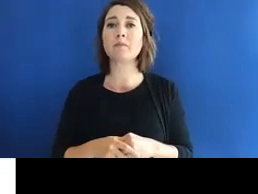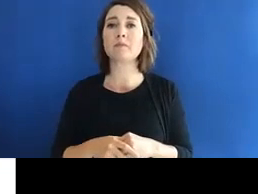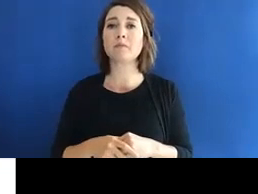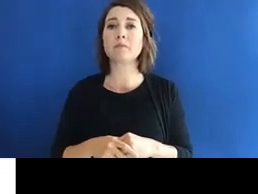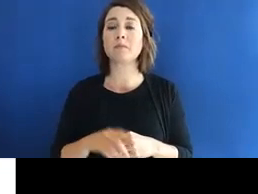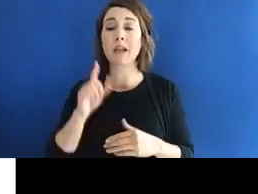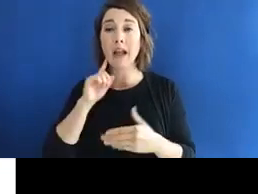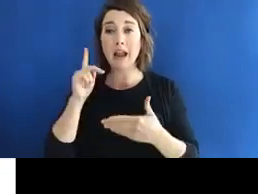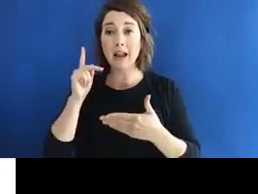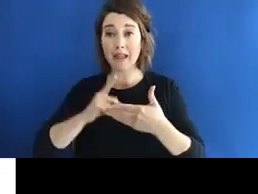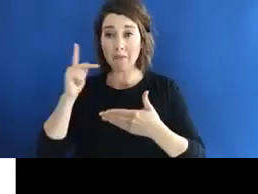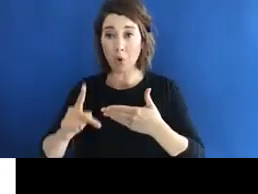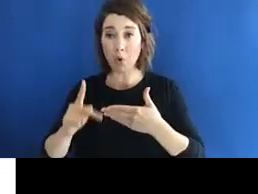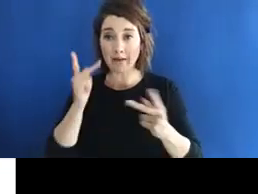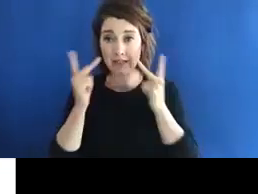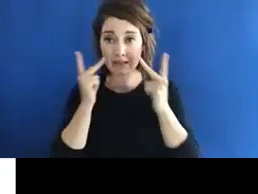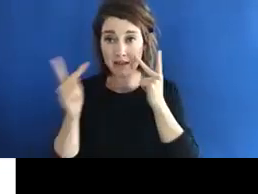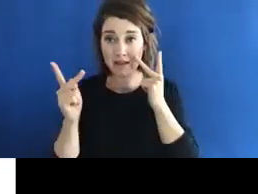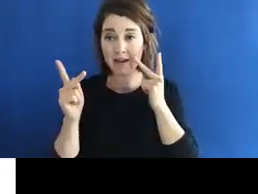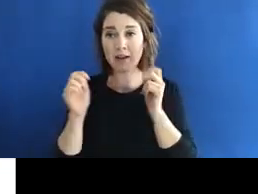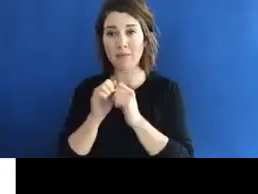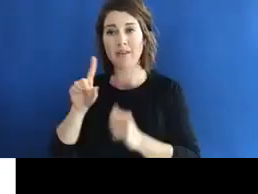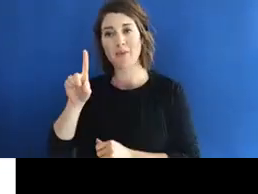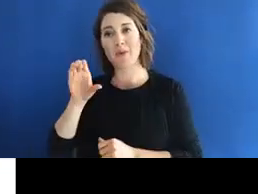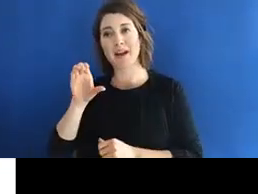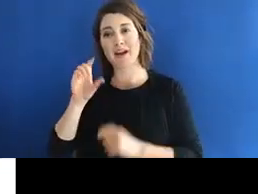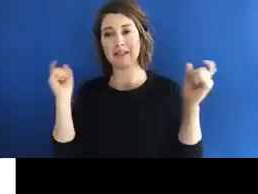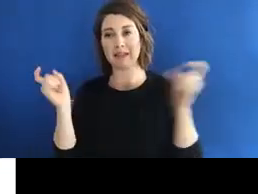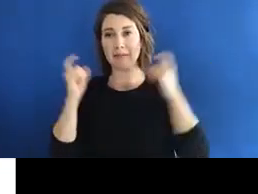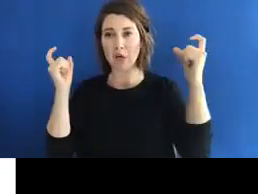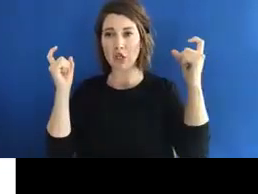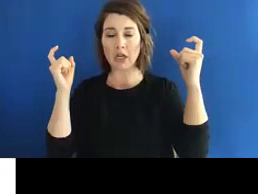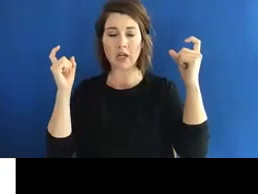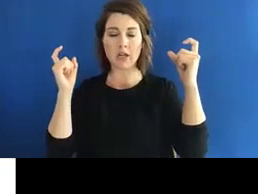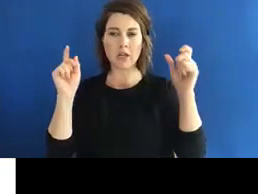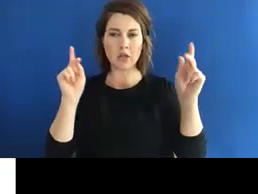100 celebrations and the successes of the individuals, I think doing that